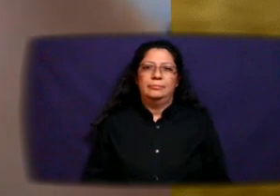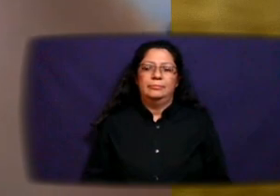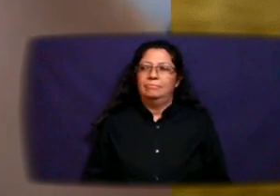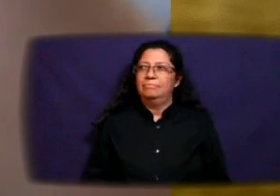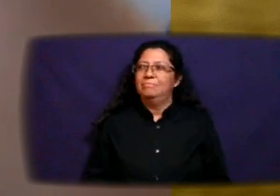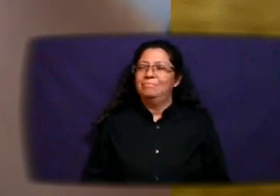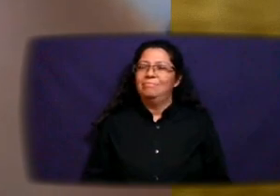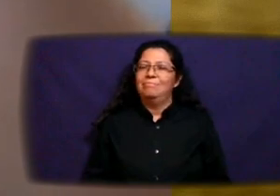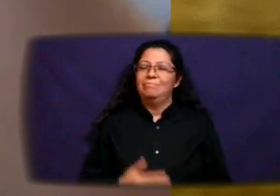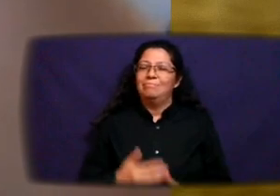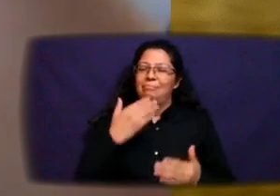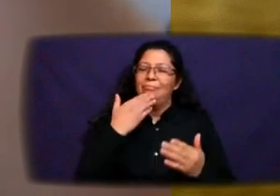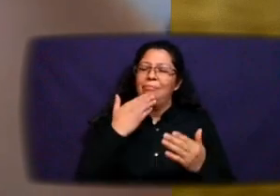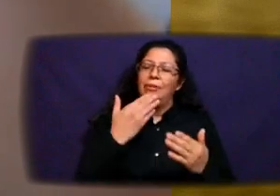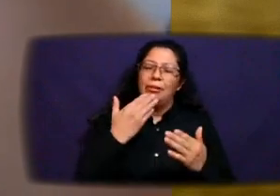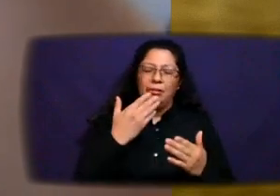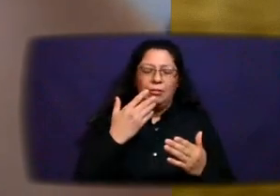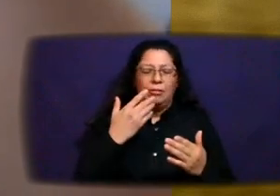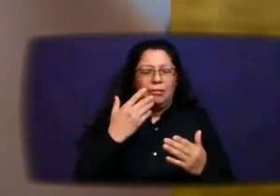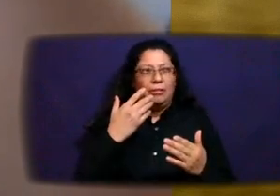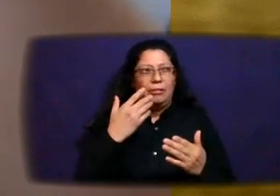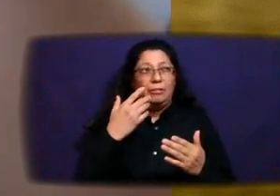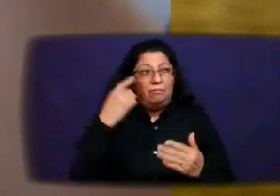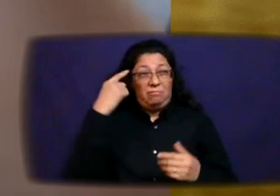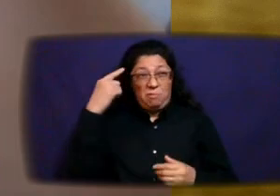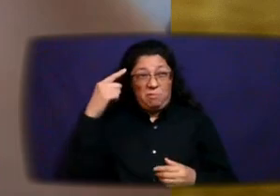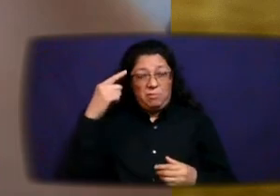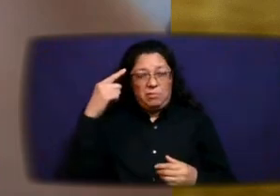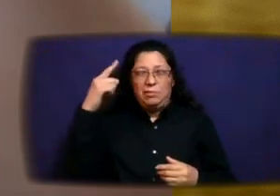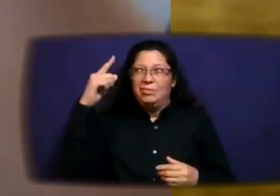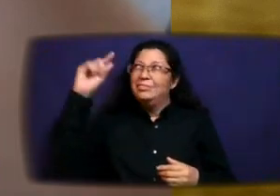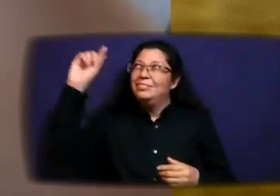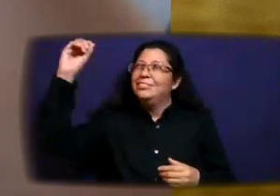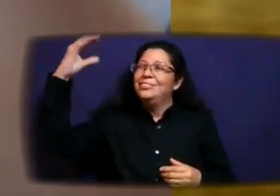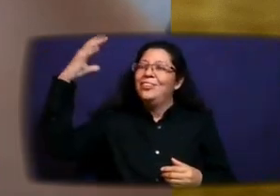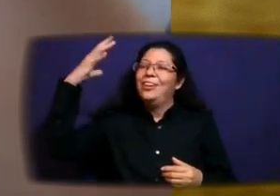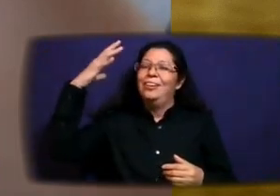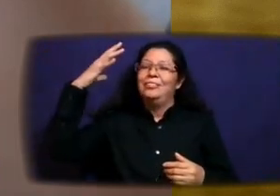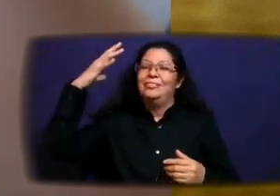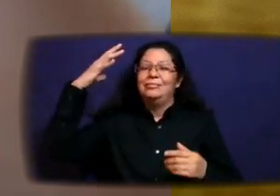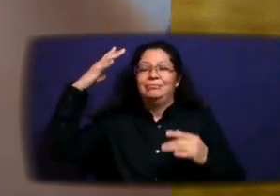Thank you for the sun, for the rain,